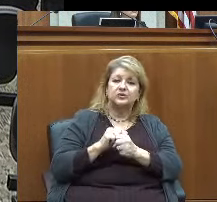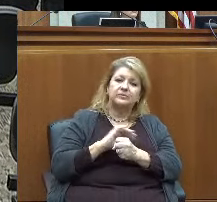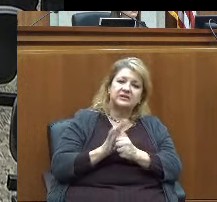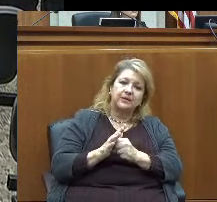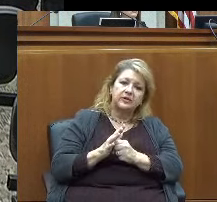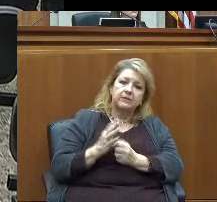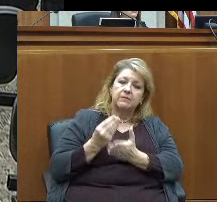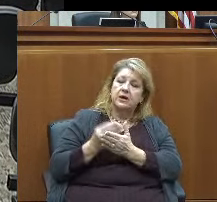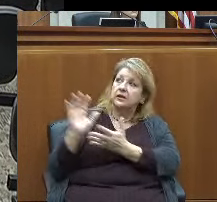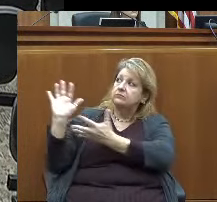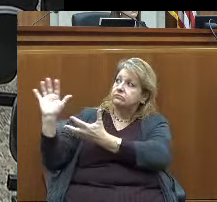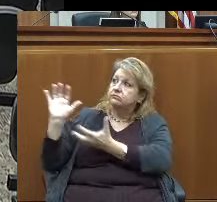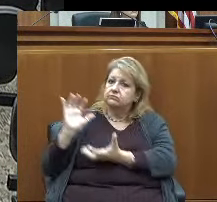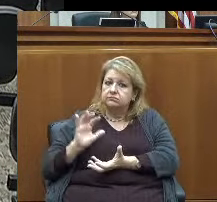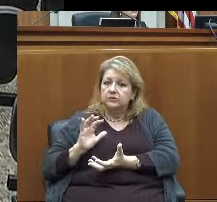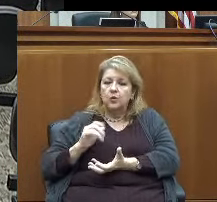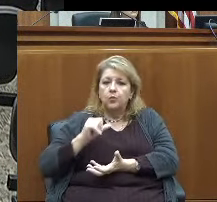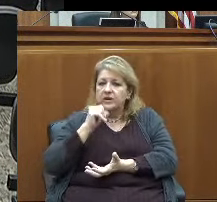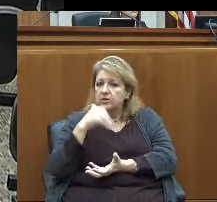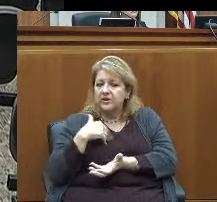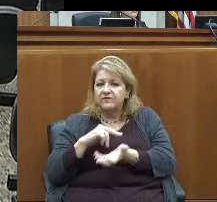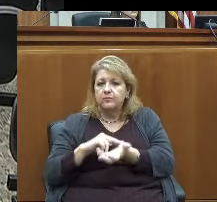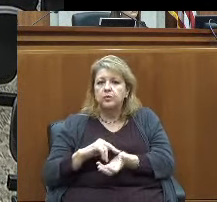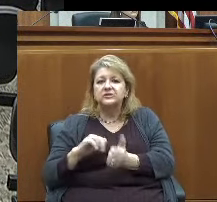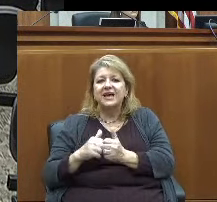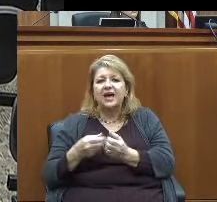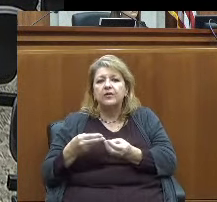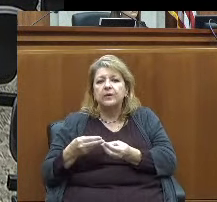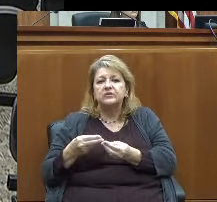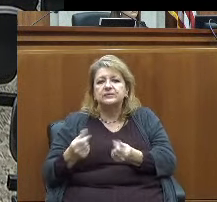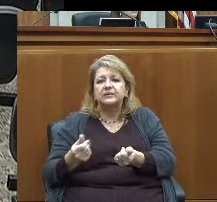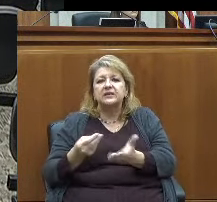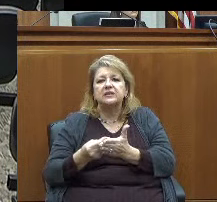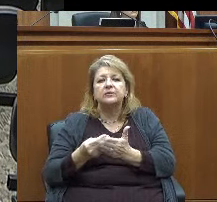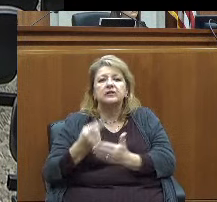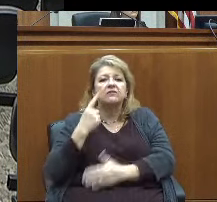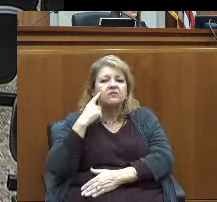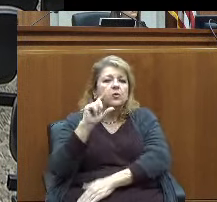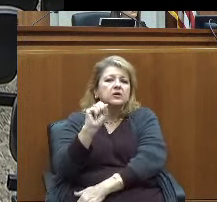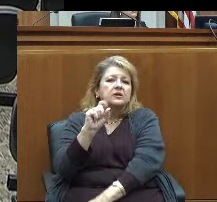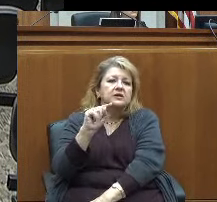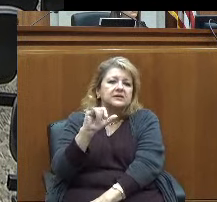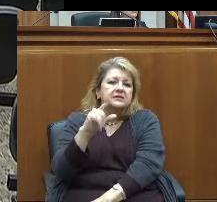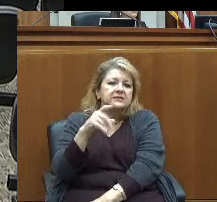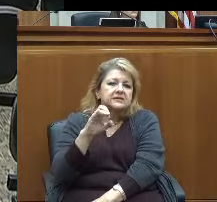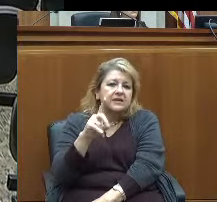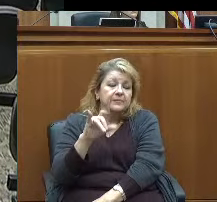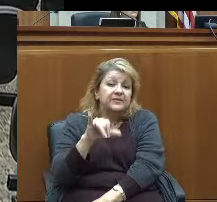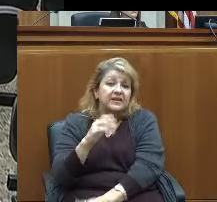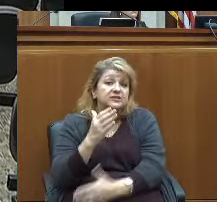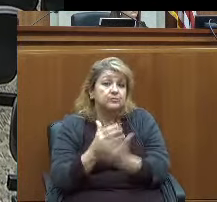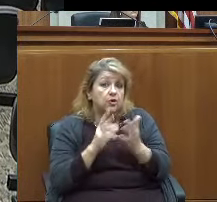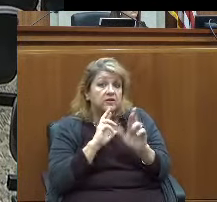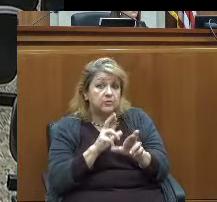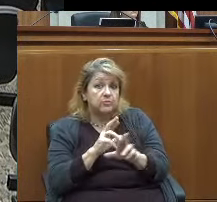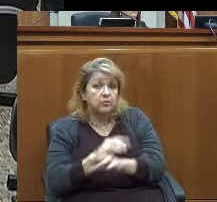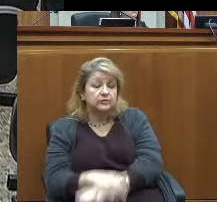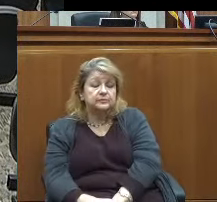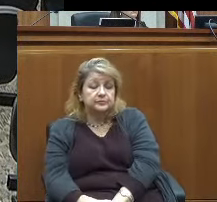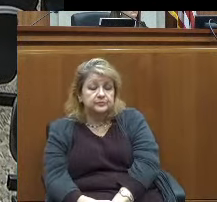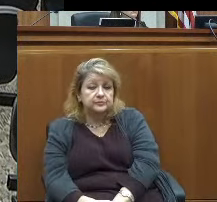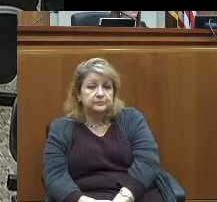pandemic relief dollars, we don't have a good pulse on how they were spending that in terms of stipends. So I think that will be part of the report,